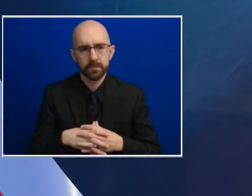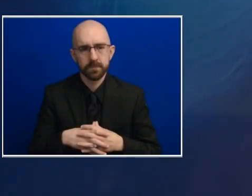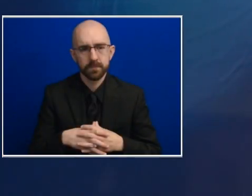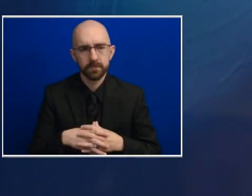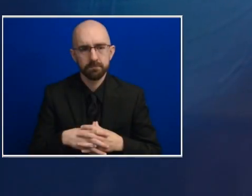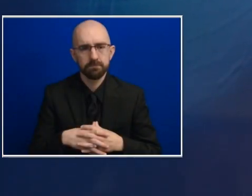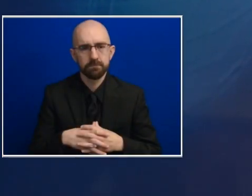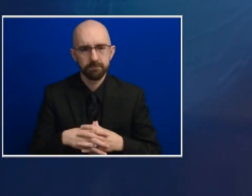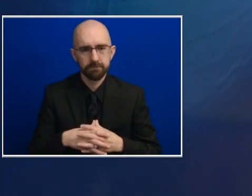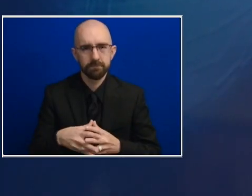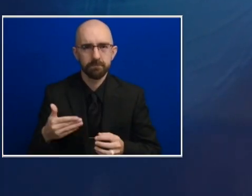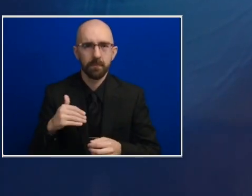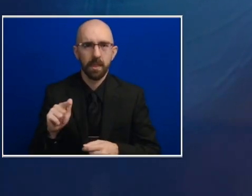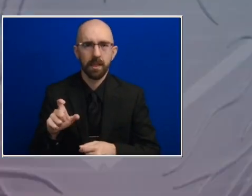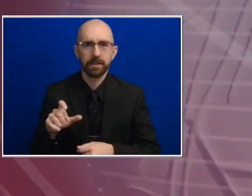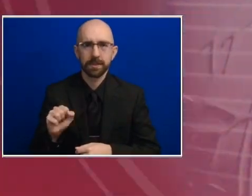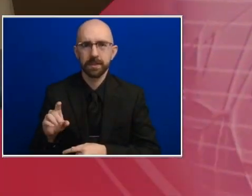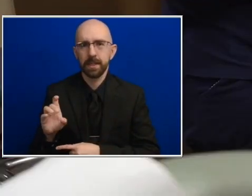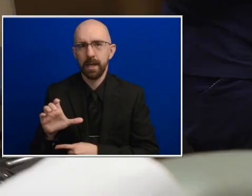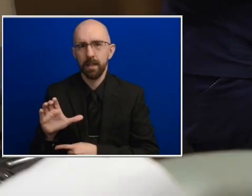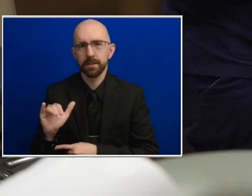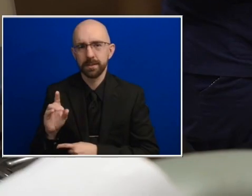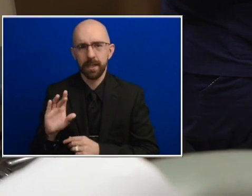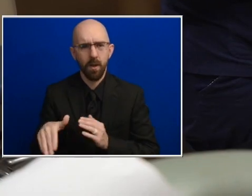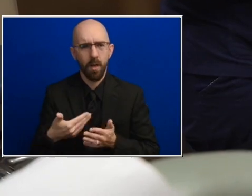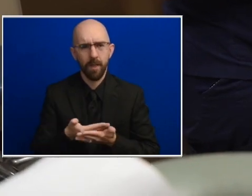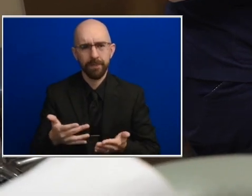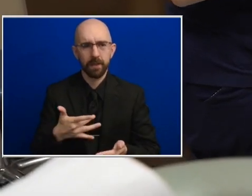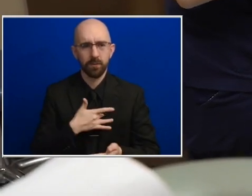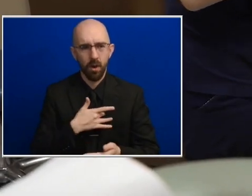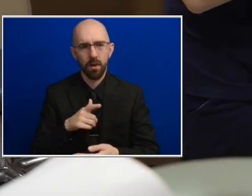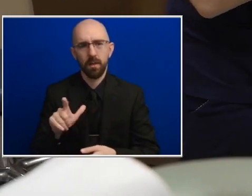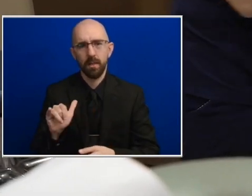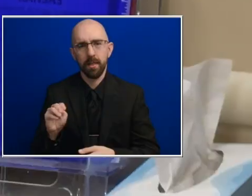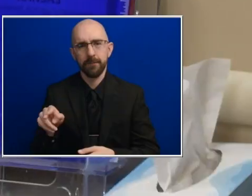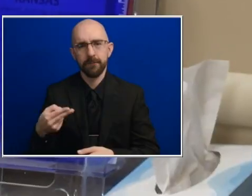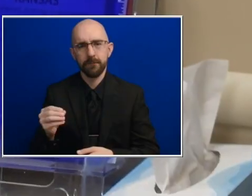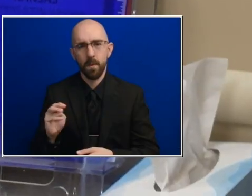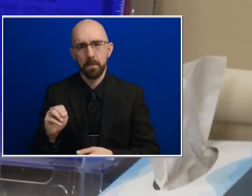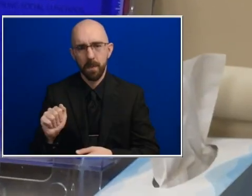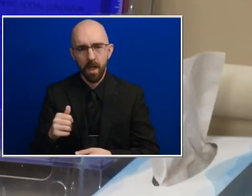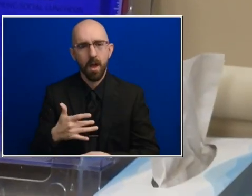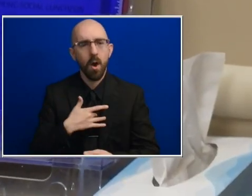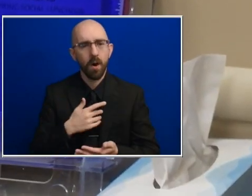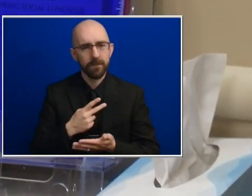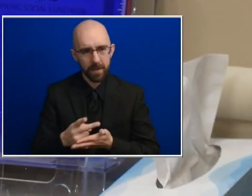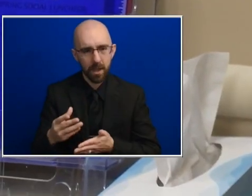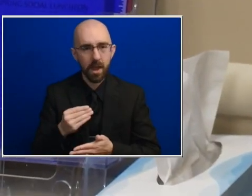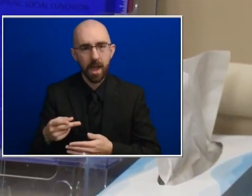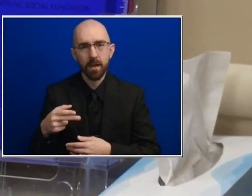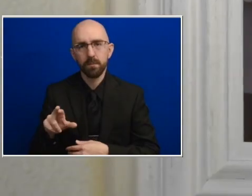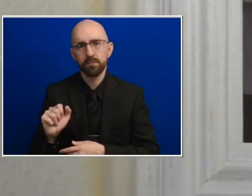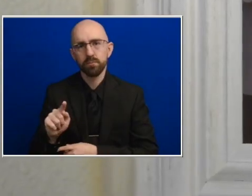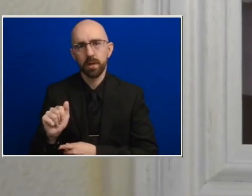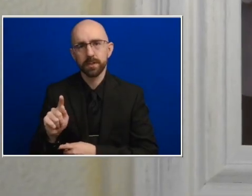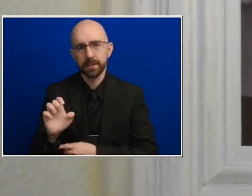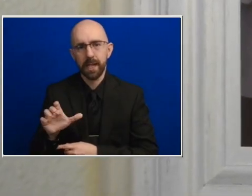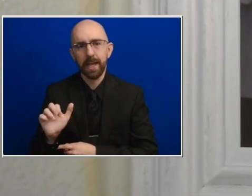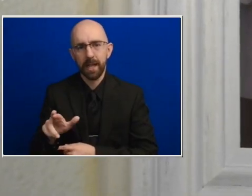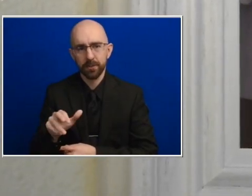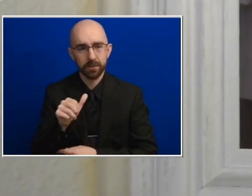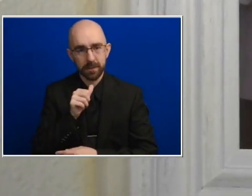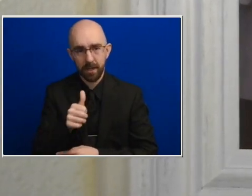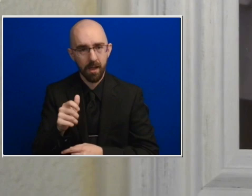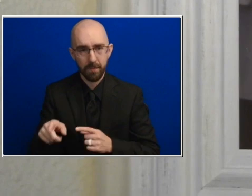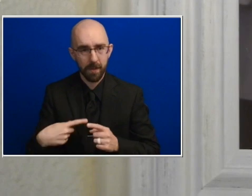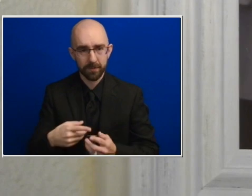I'm Alexis Del Cid. On the next All Things Heart, lymphoma, heart failure, and prostate cancer are not about to stop John